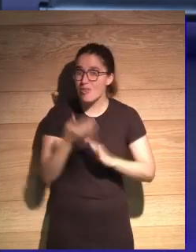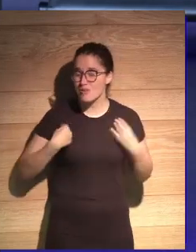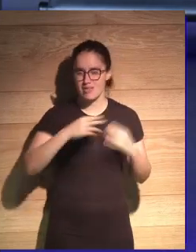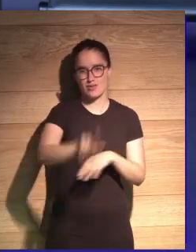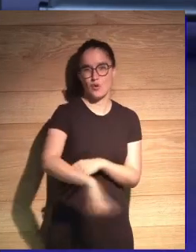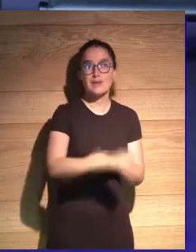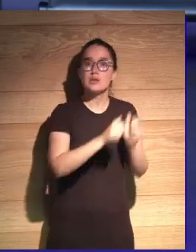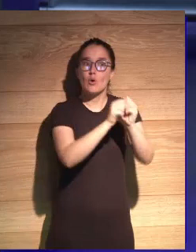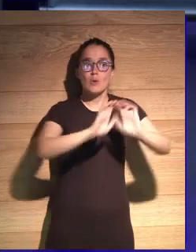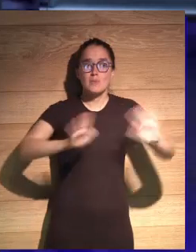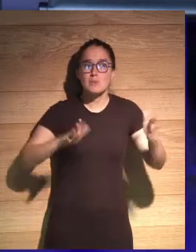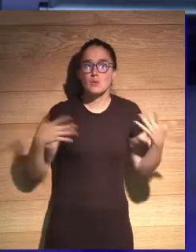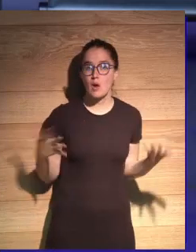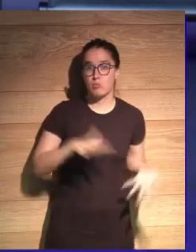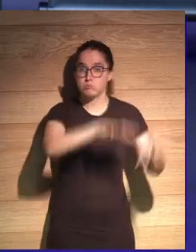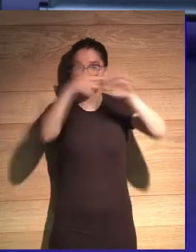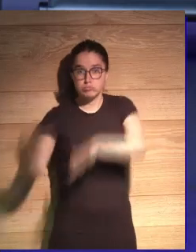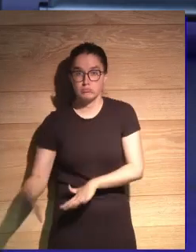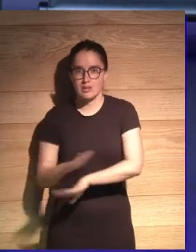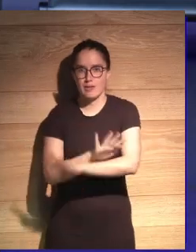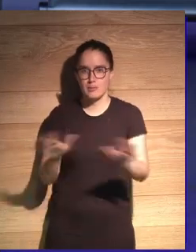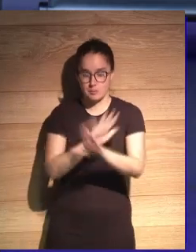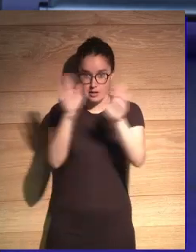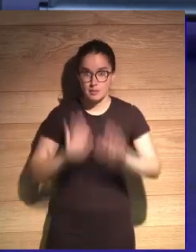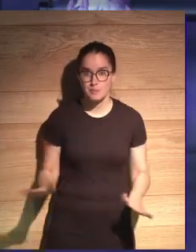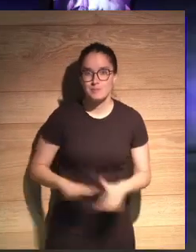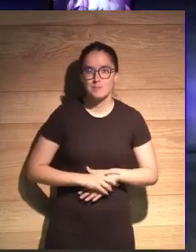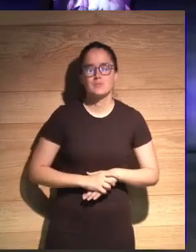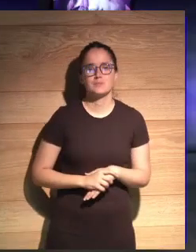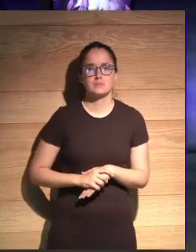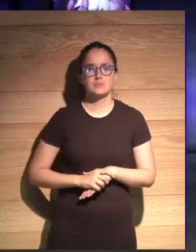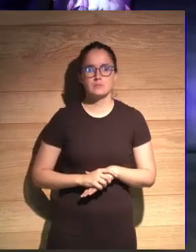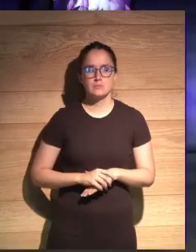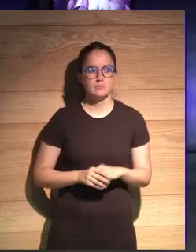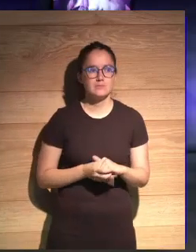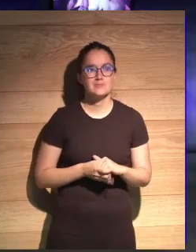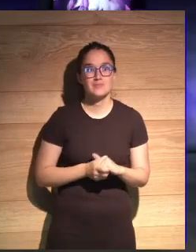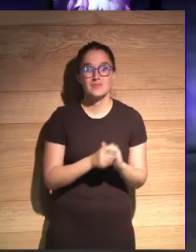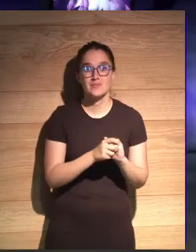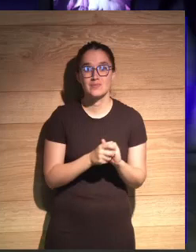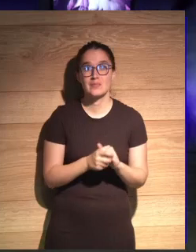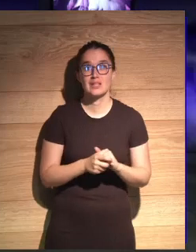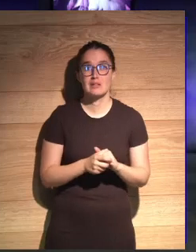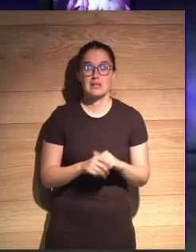games. Video games just reflect this life.